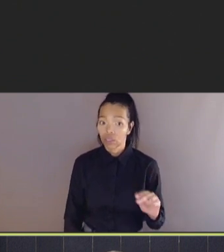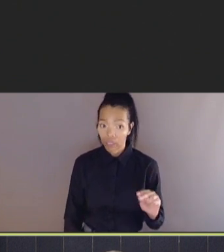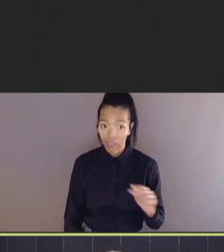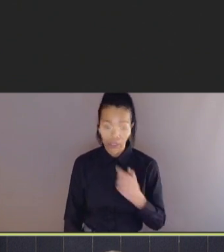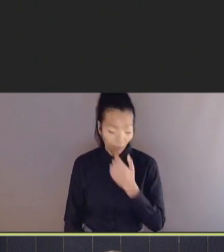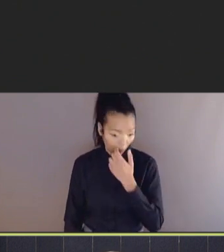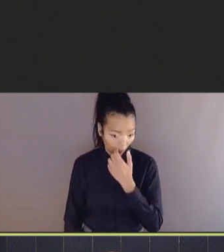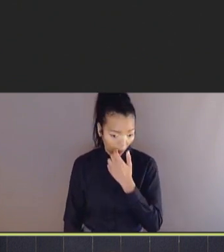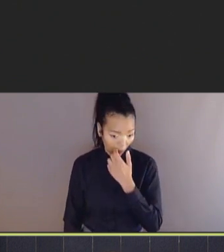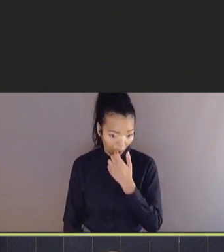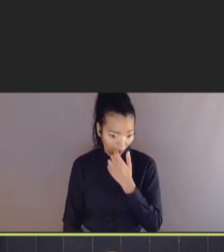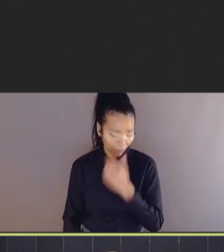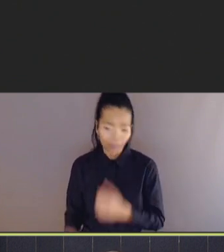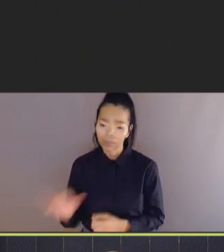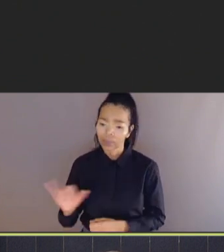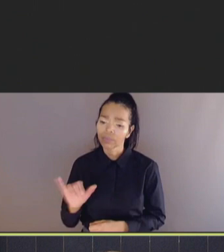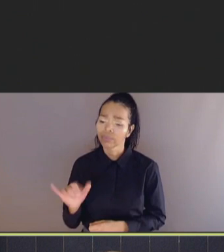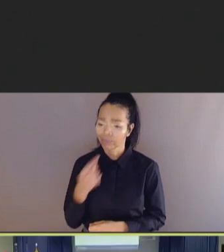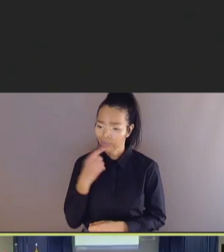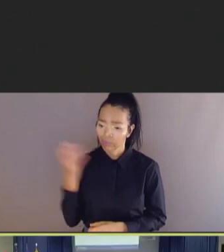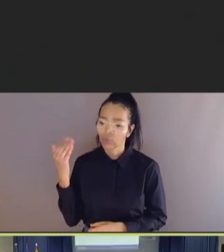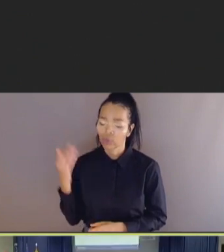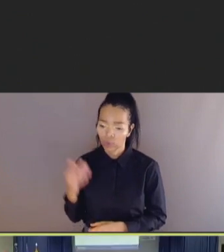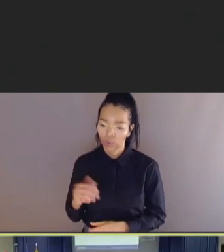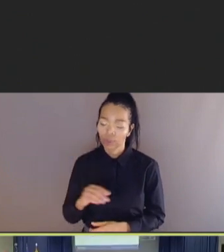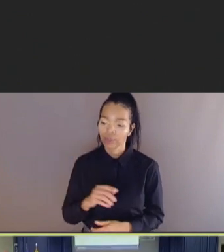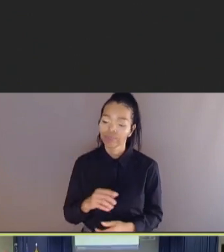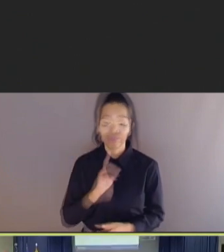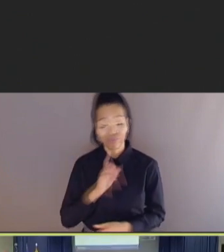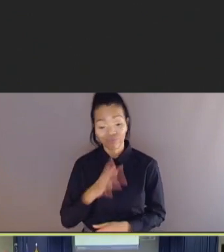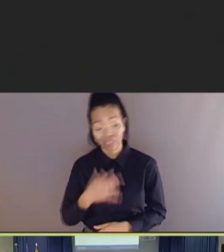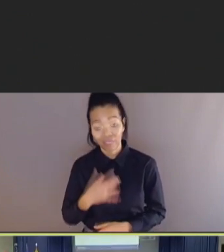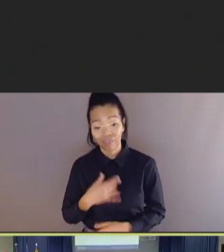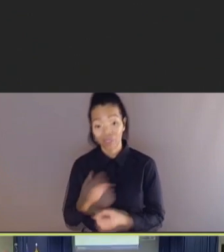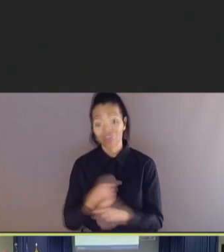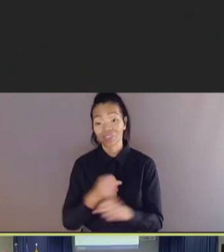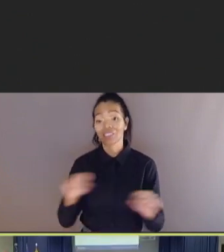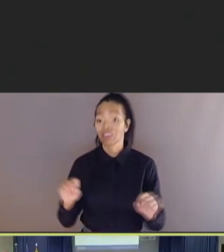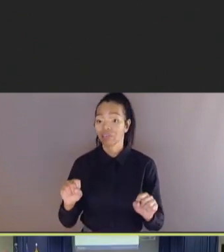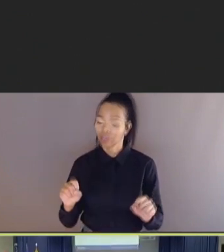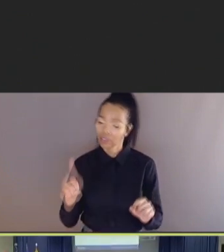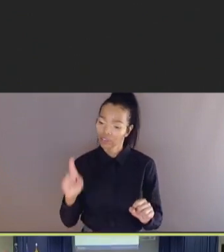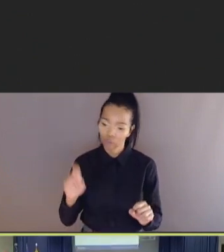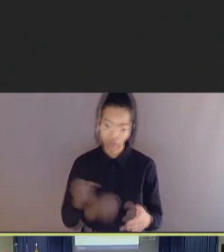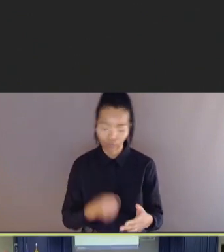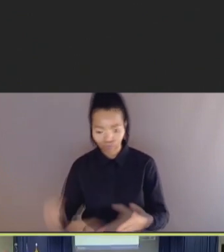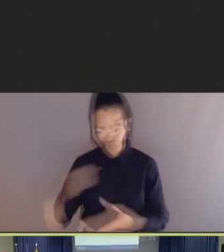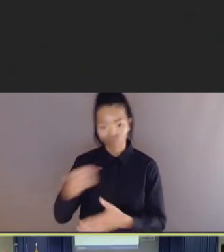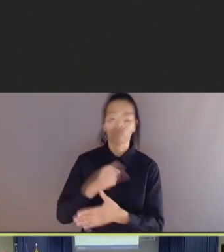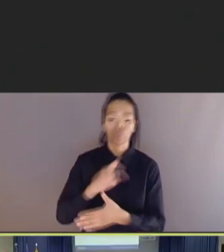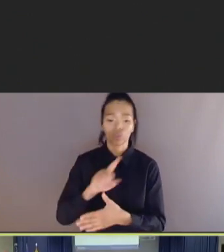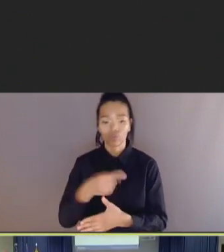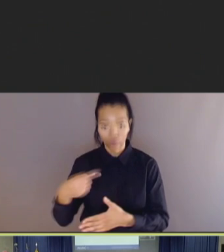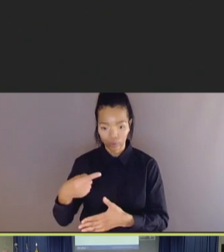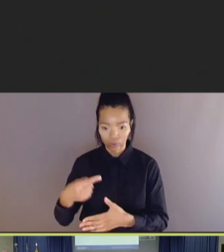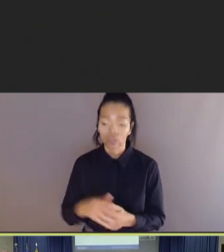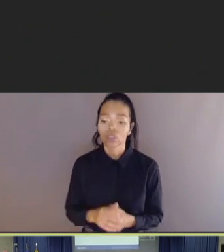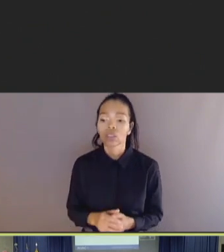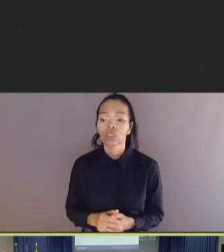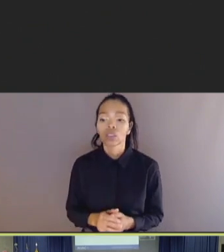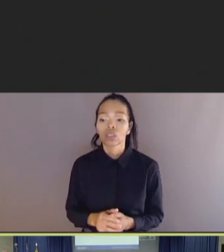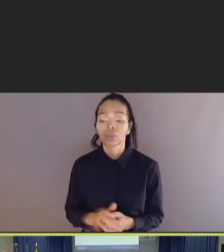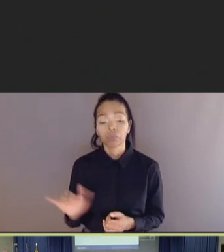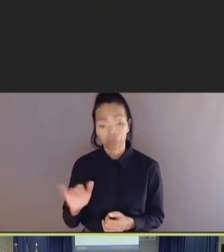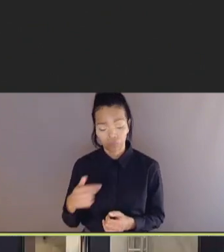Like I said before, I do think safety deserves to be goal 1. But I would